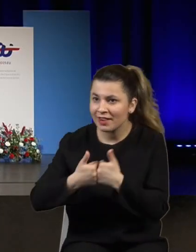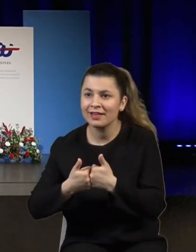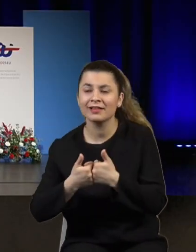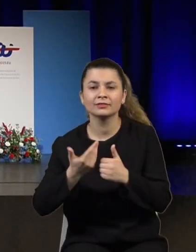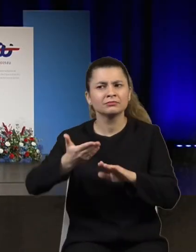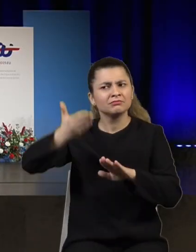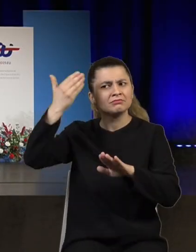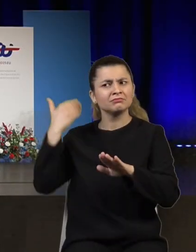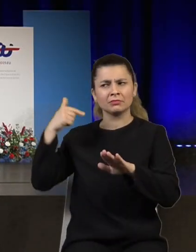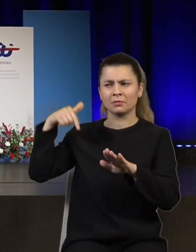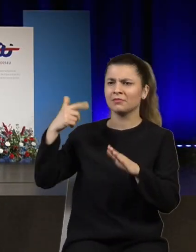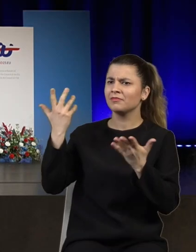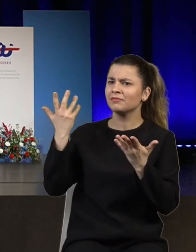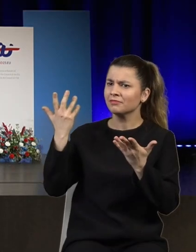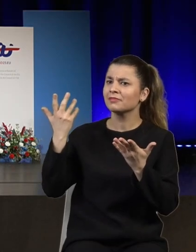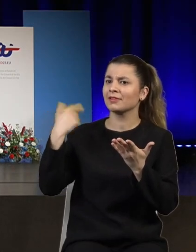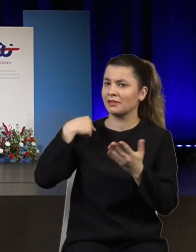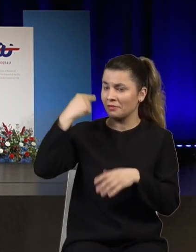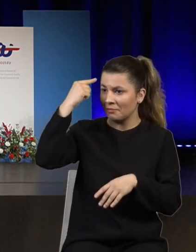How Poland looked like in